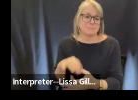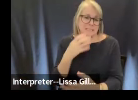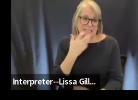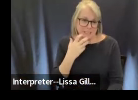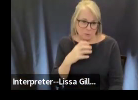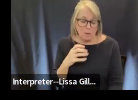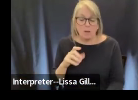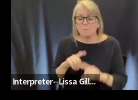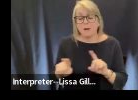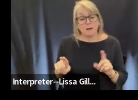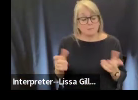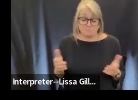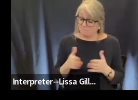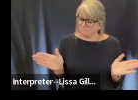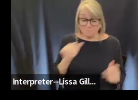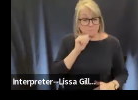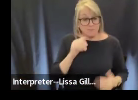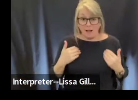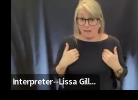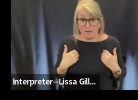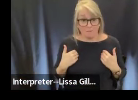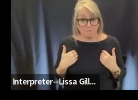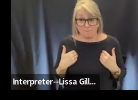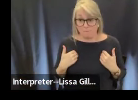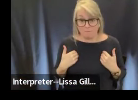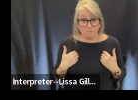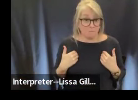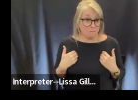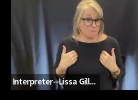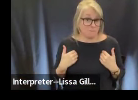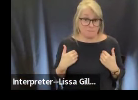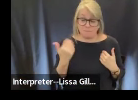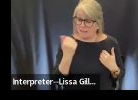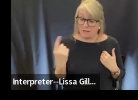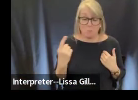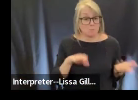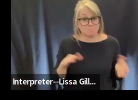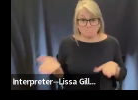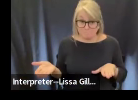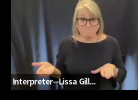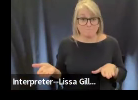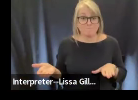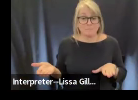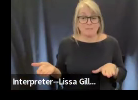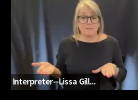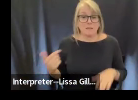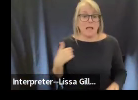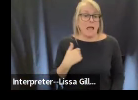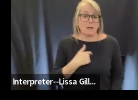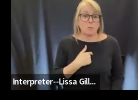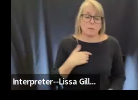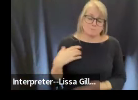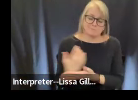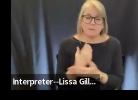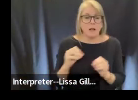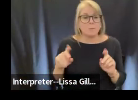all in all, we did not have any fatalities, and we have been taking that opportunity to educate the public about some